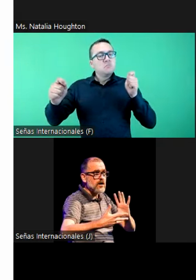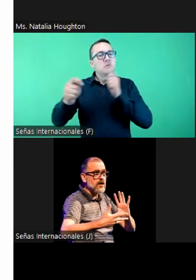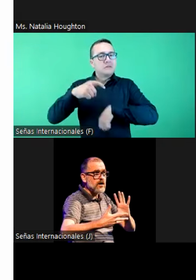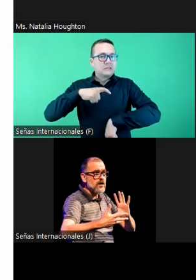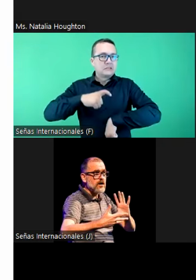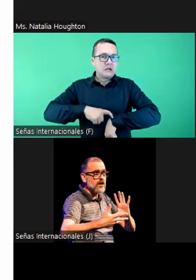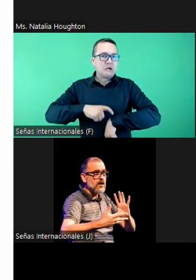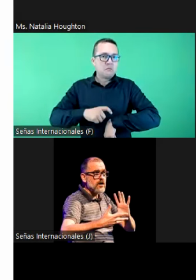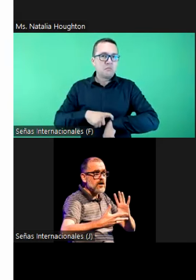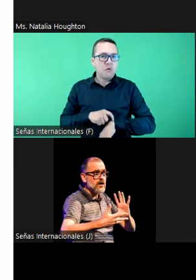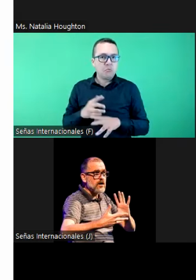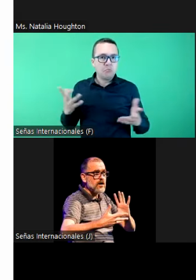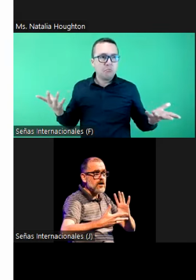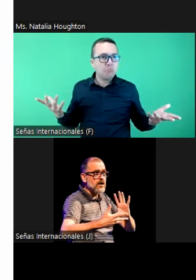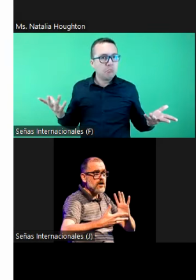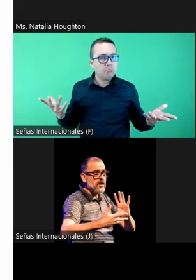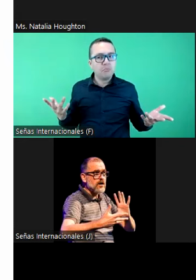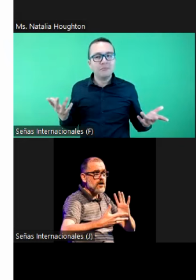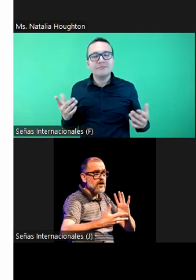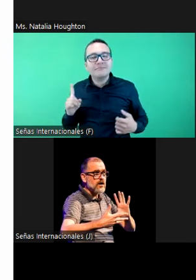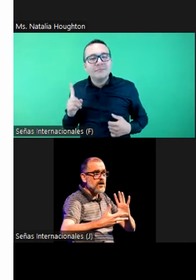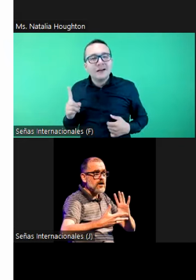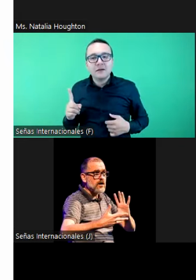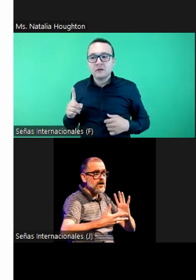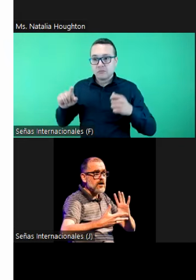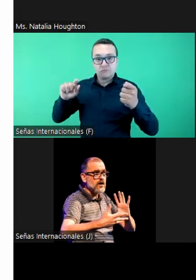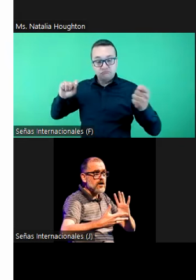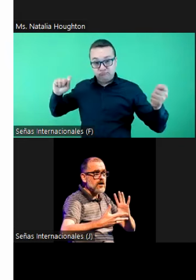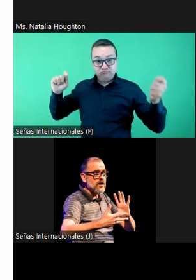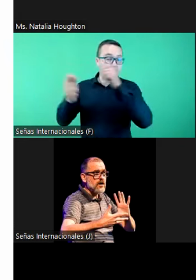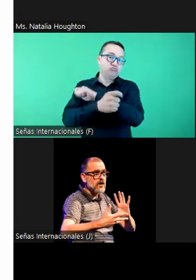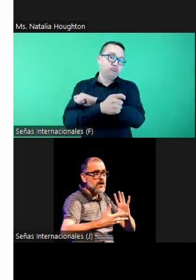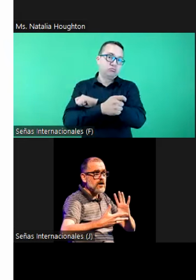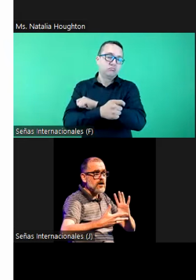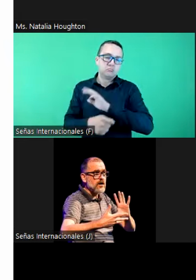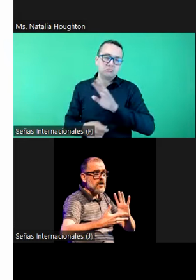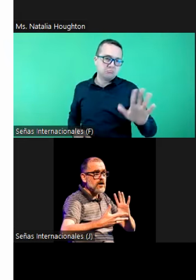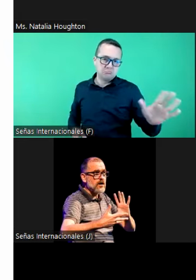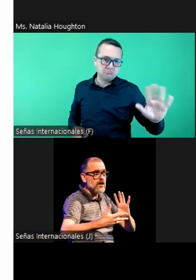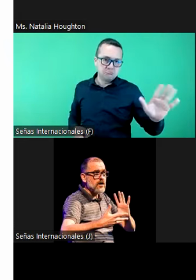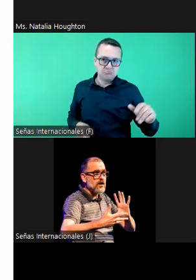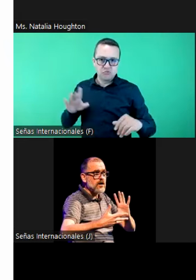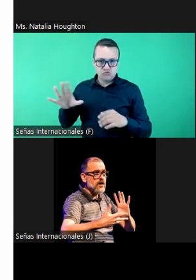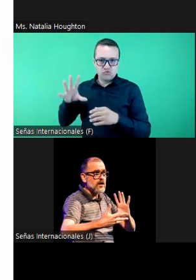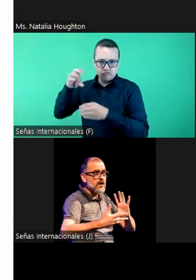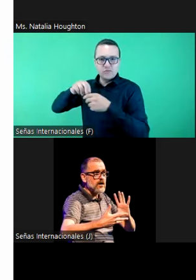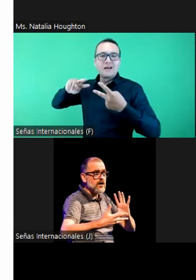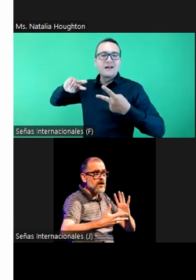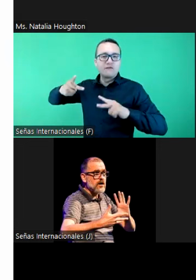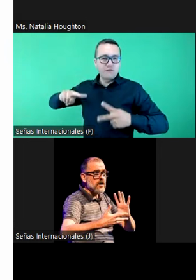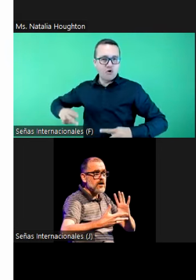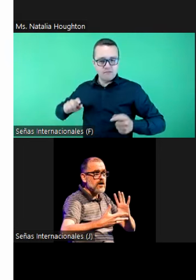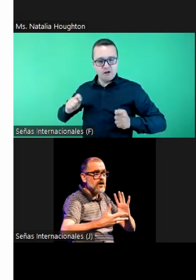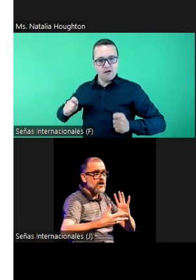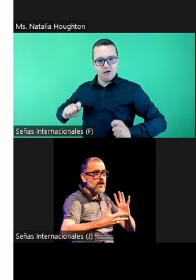transformations along time, because these services changed through